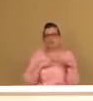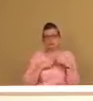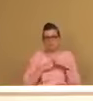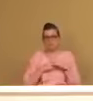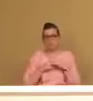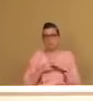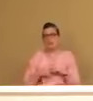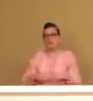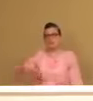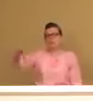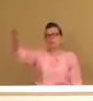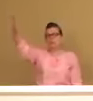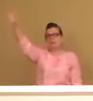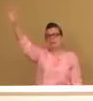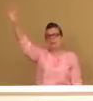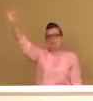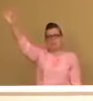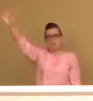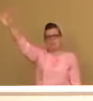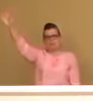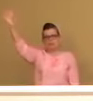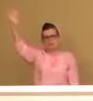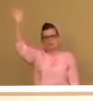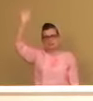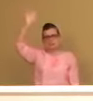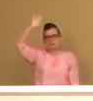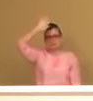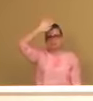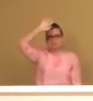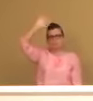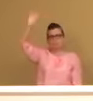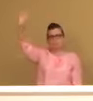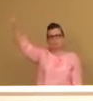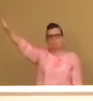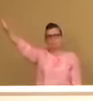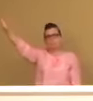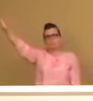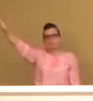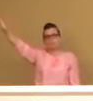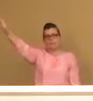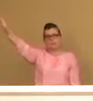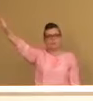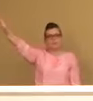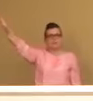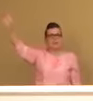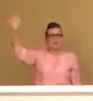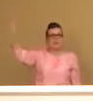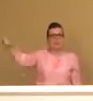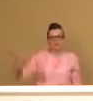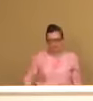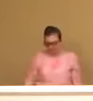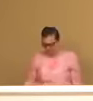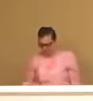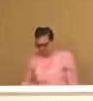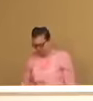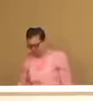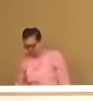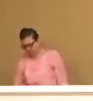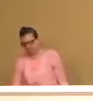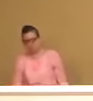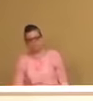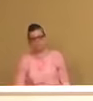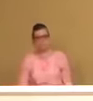want to see them baptized in Jesus' name. Lord, I want to see them come out and live for you, God. And we'll give you glory and honor and praise for it in